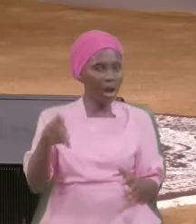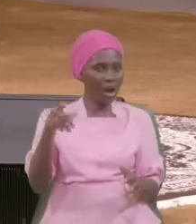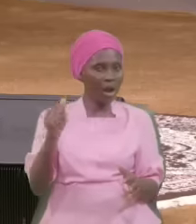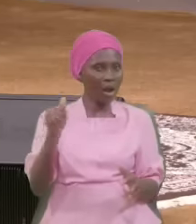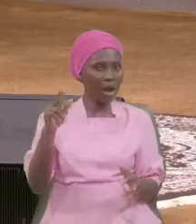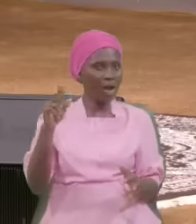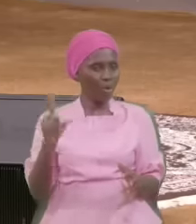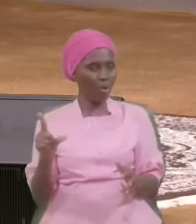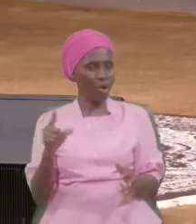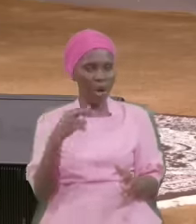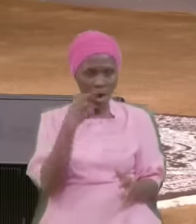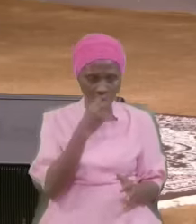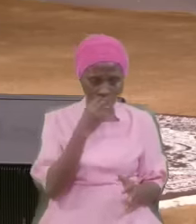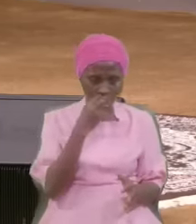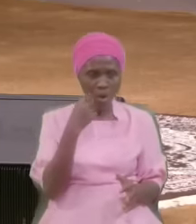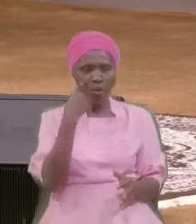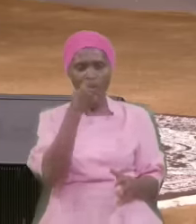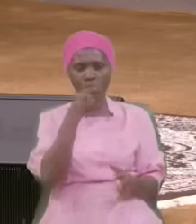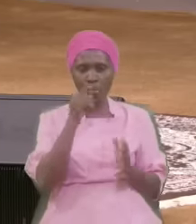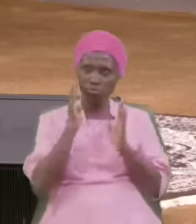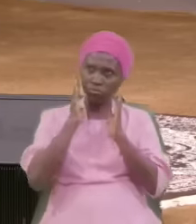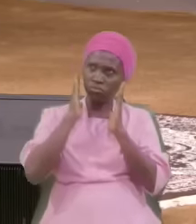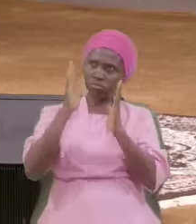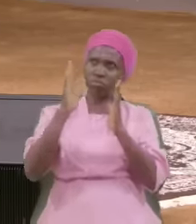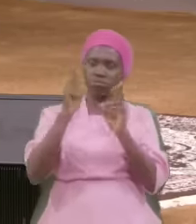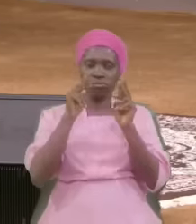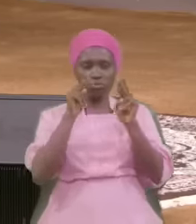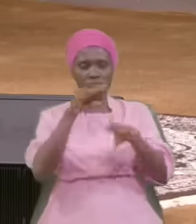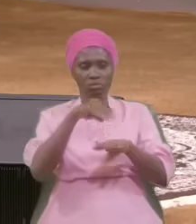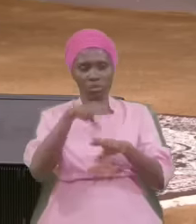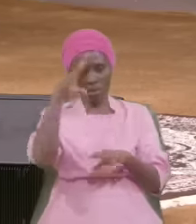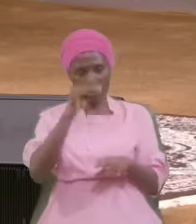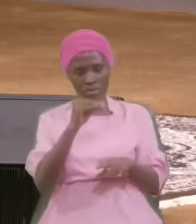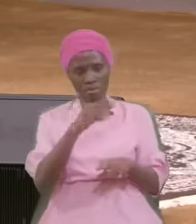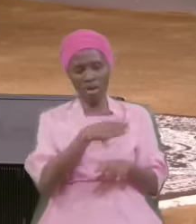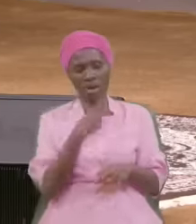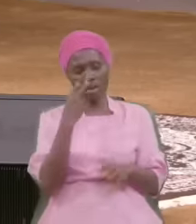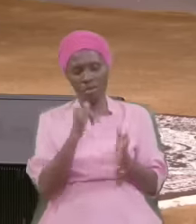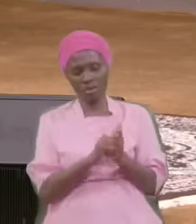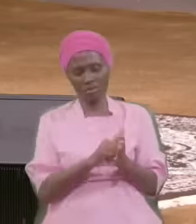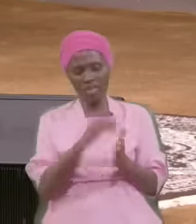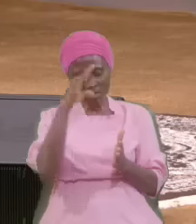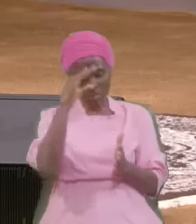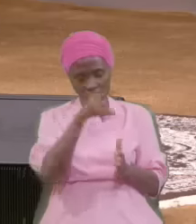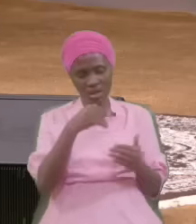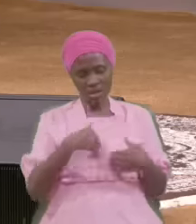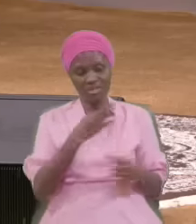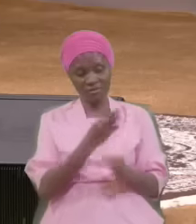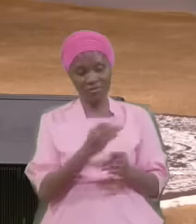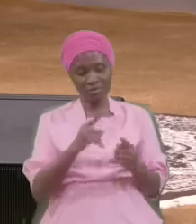steadfastly beholding him and perceiving that he had faith to be healed. Verse